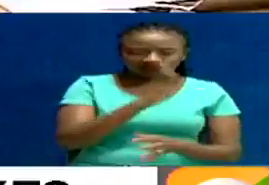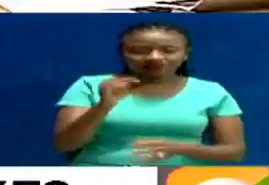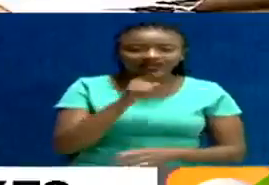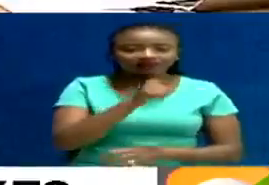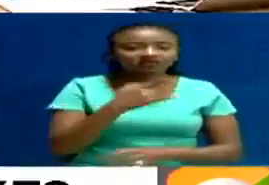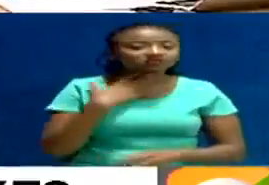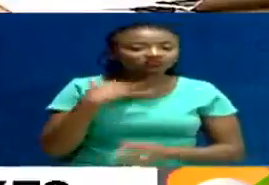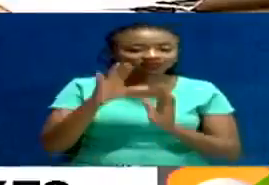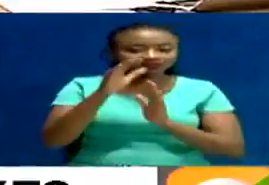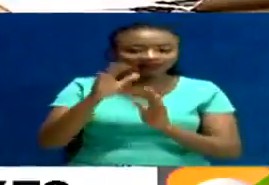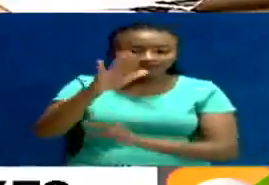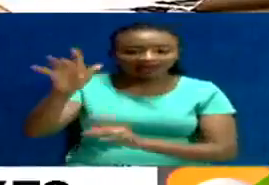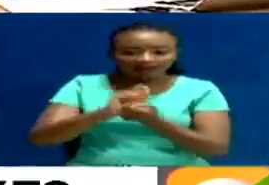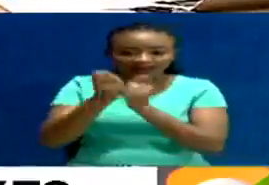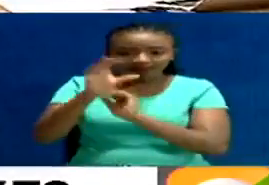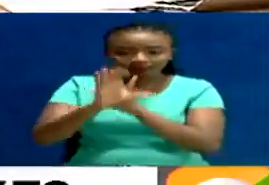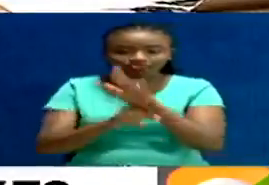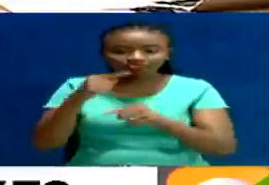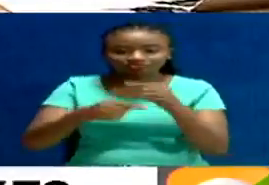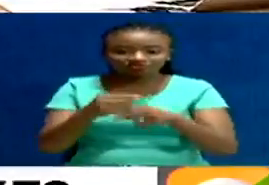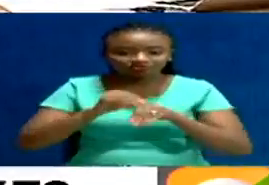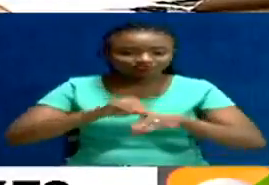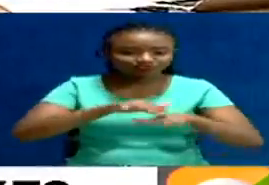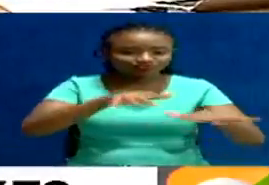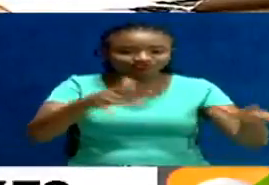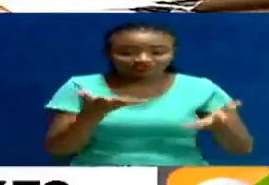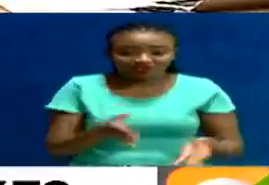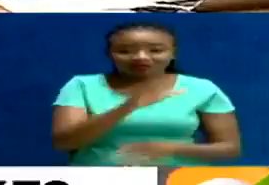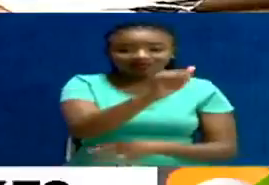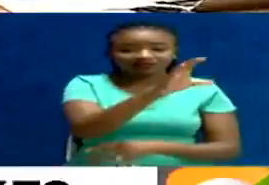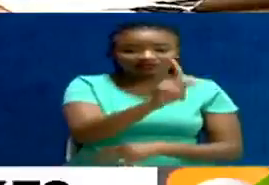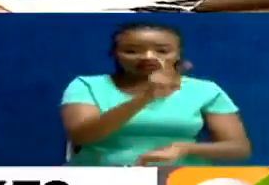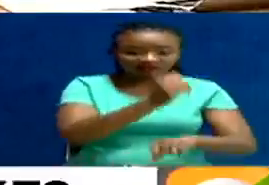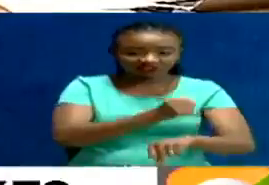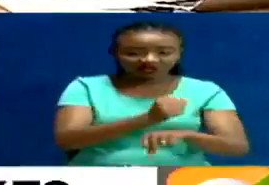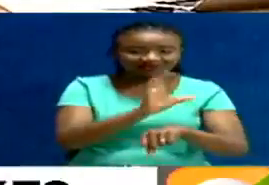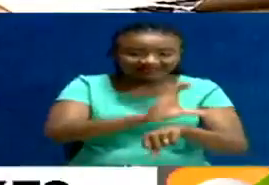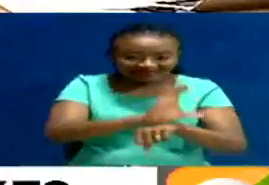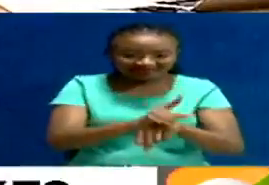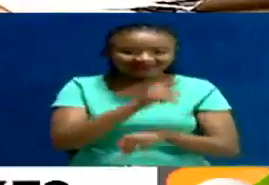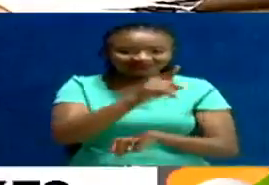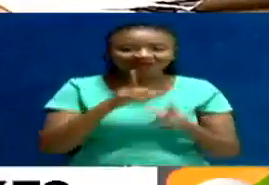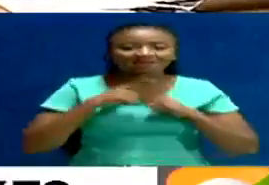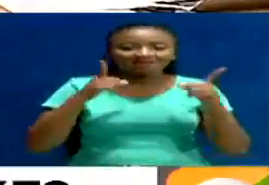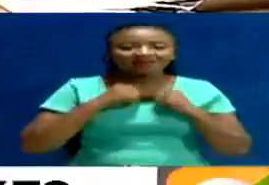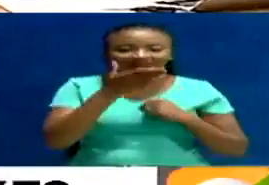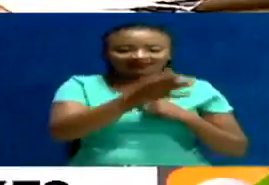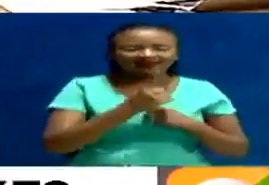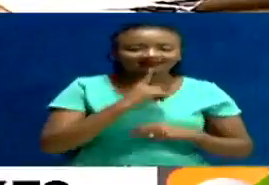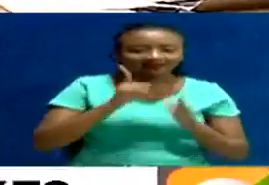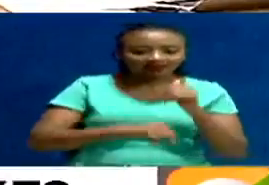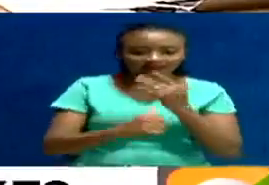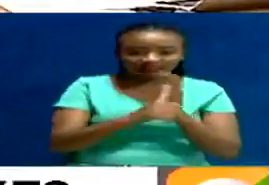That push to have Parliament amend the Constitution continues to grow, with the move now receiving backing from the Anglican Church of Kenya. So